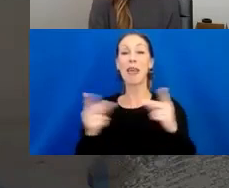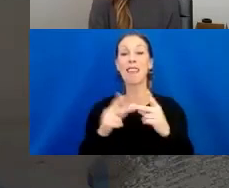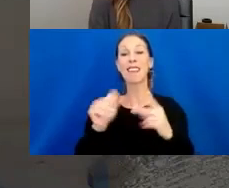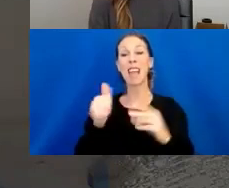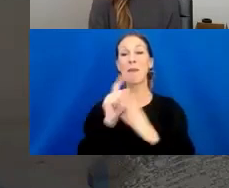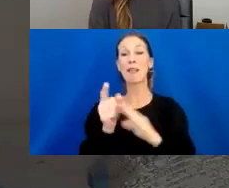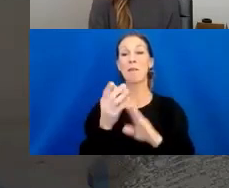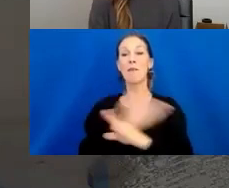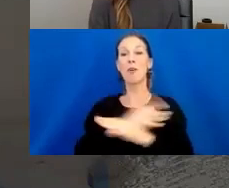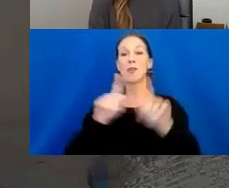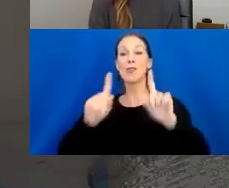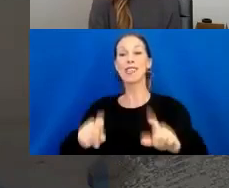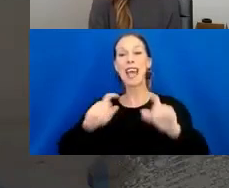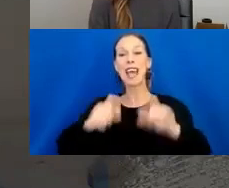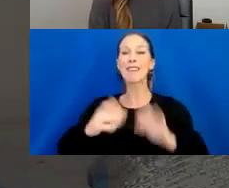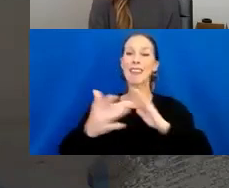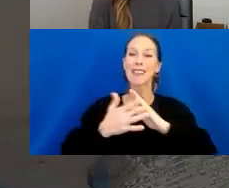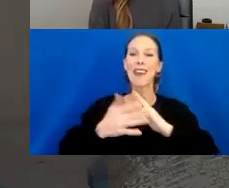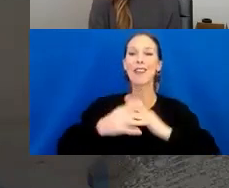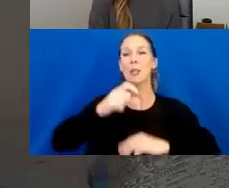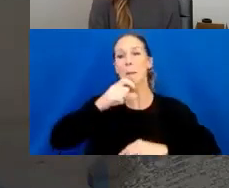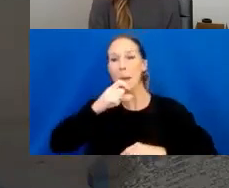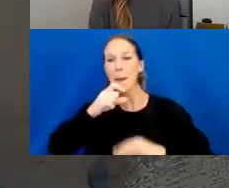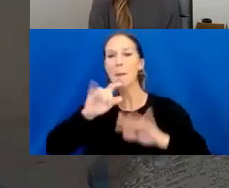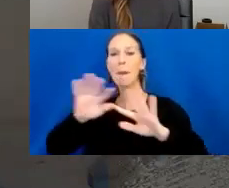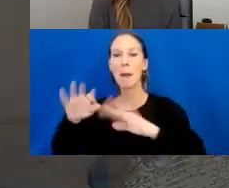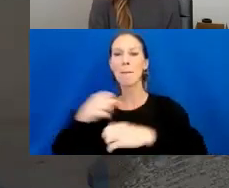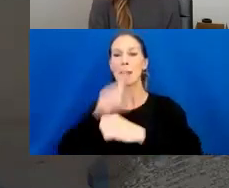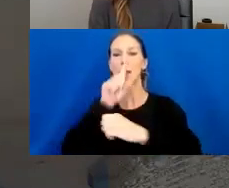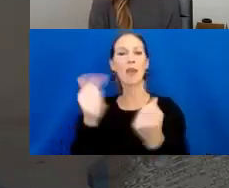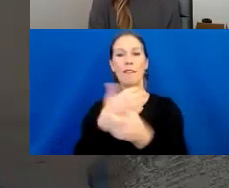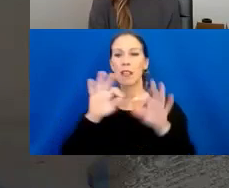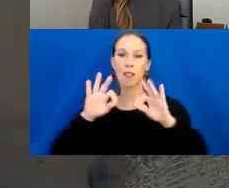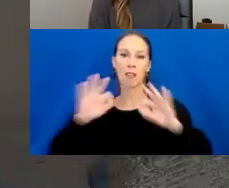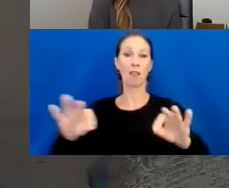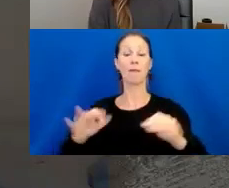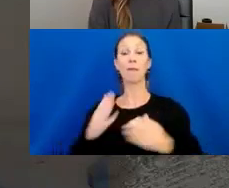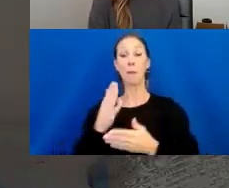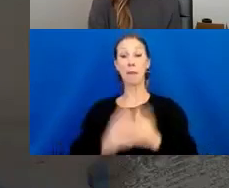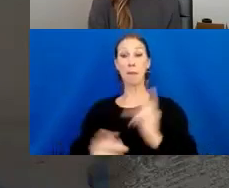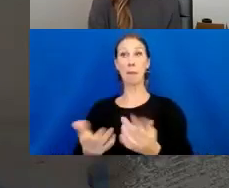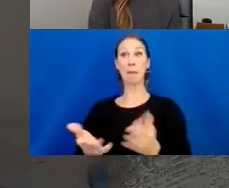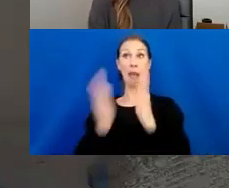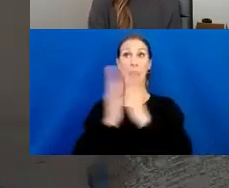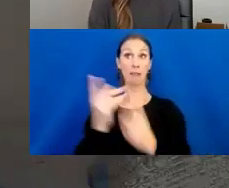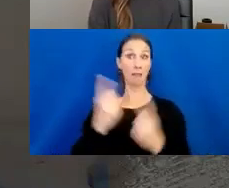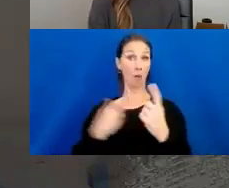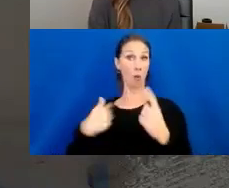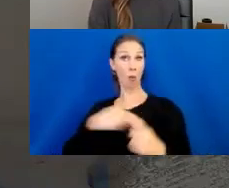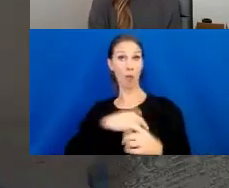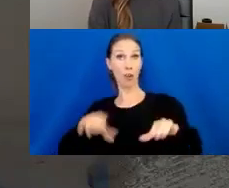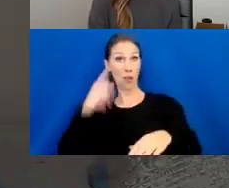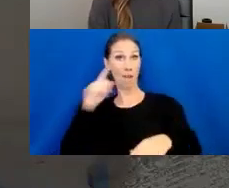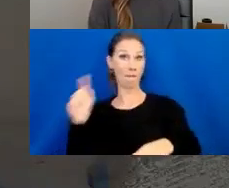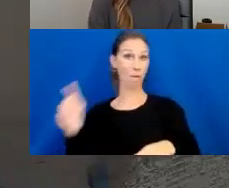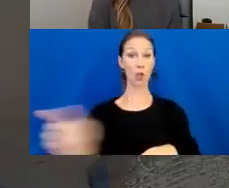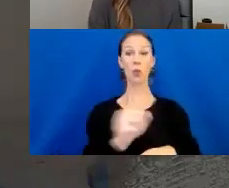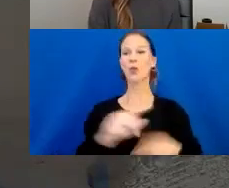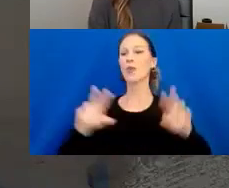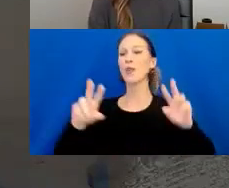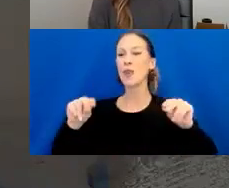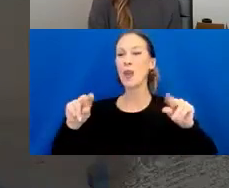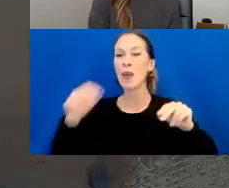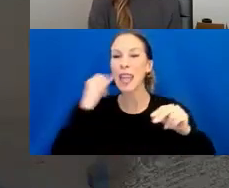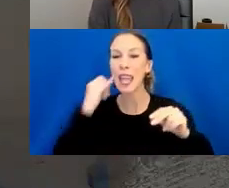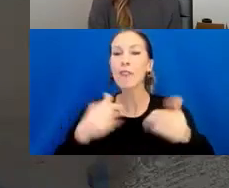other, so if you're, some questions were, are we doing this for you? Well, we're not doing it for you. If you're doing it before